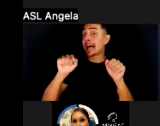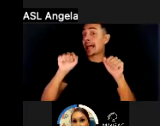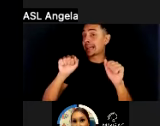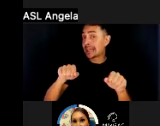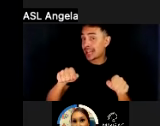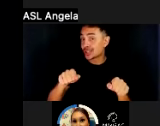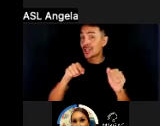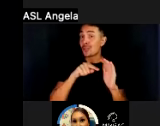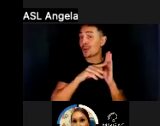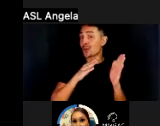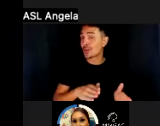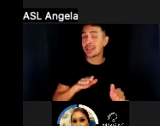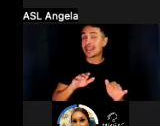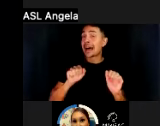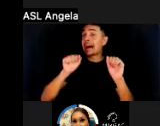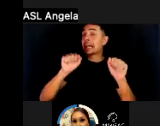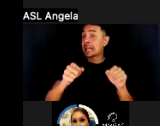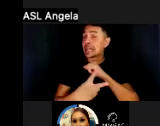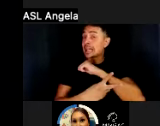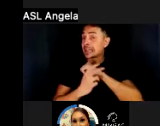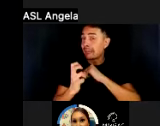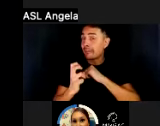in acts of sexual violence.